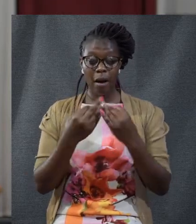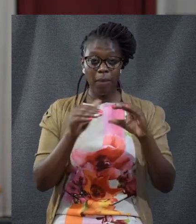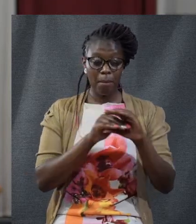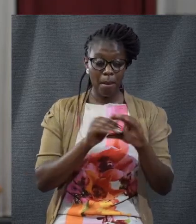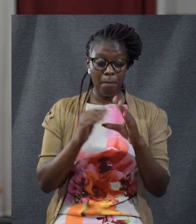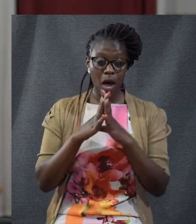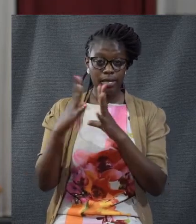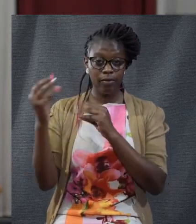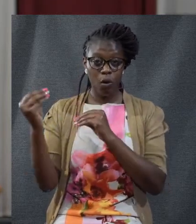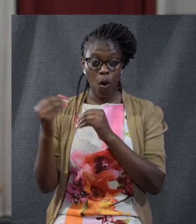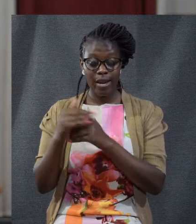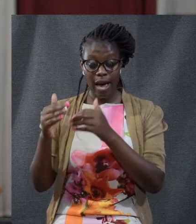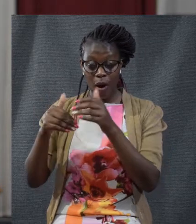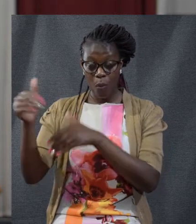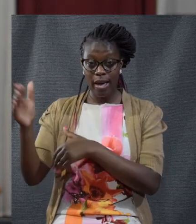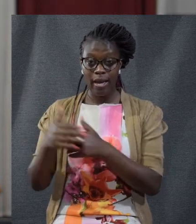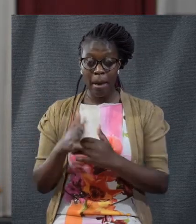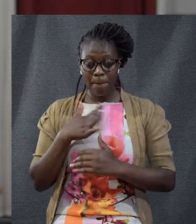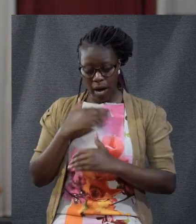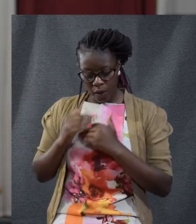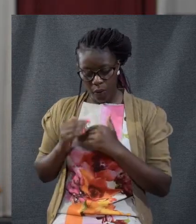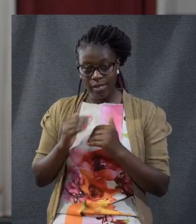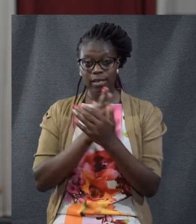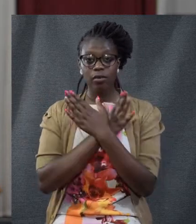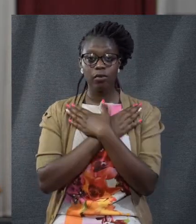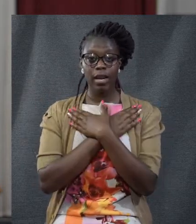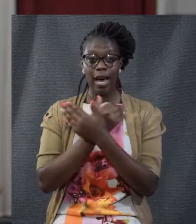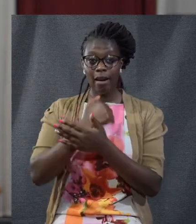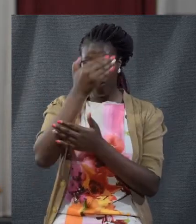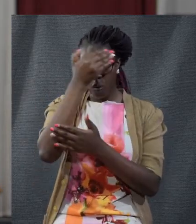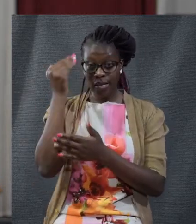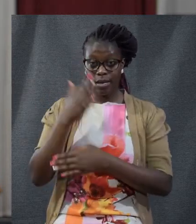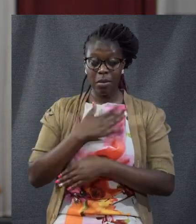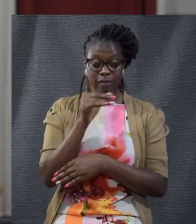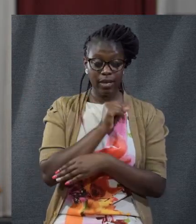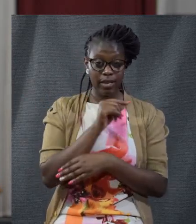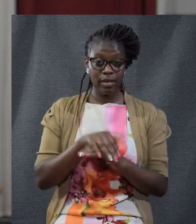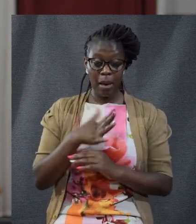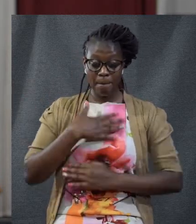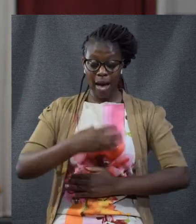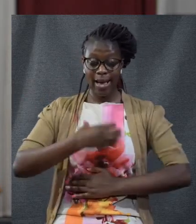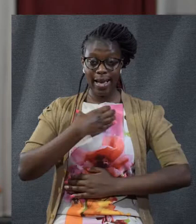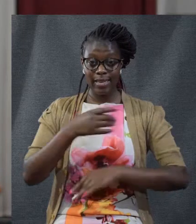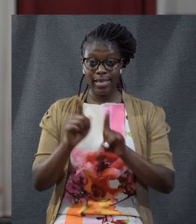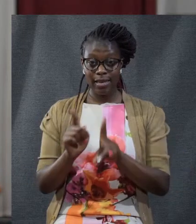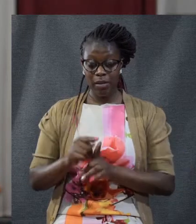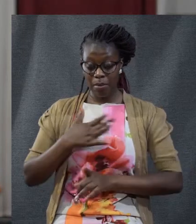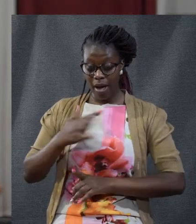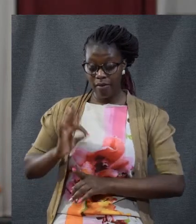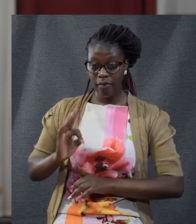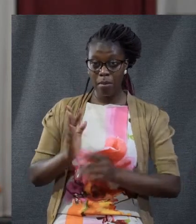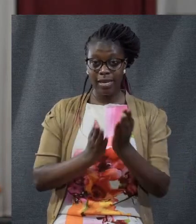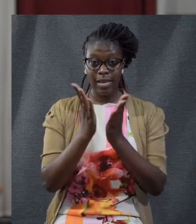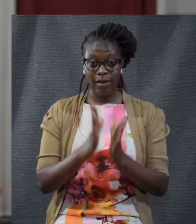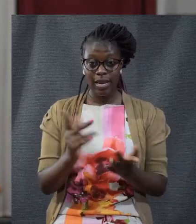gone away. My closest friends have forgotten me. My guests and my female servants count